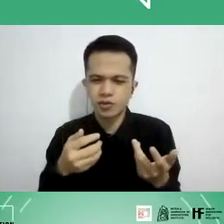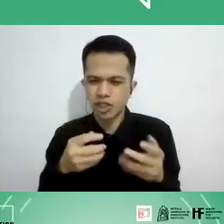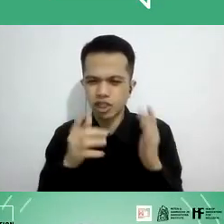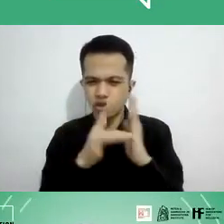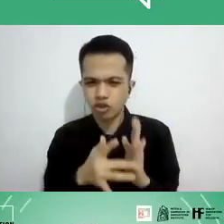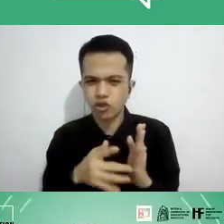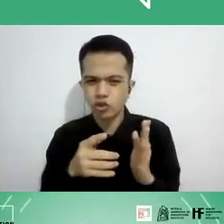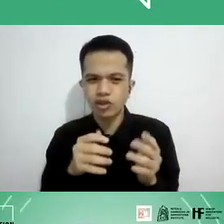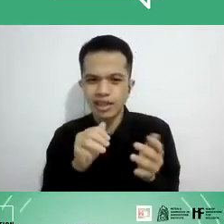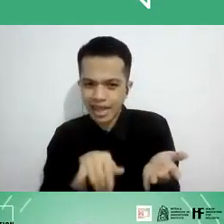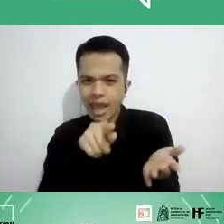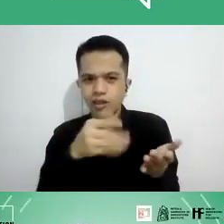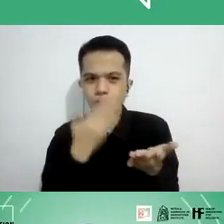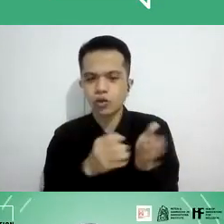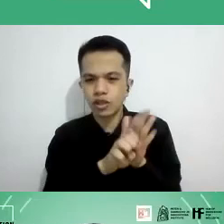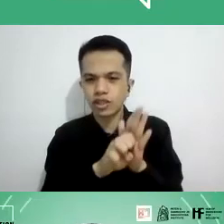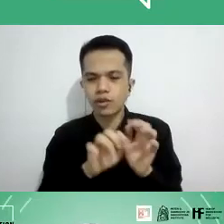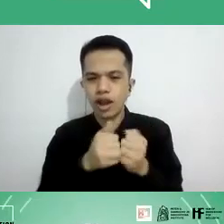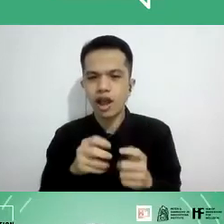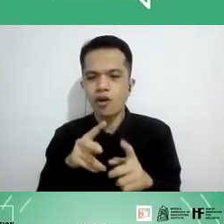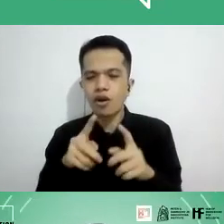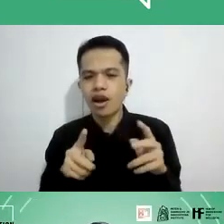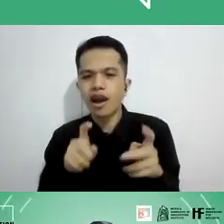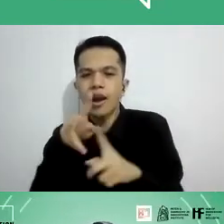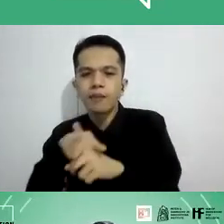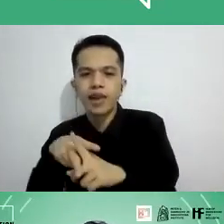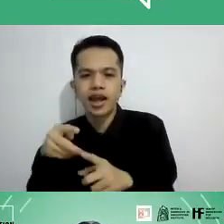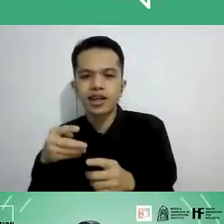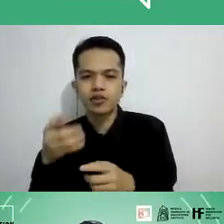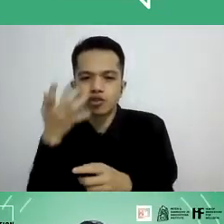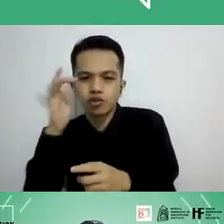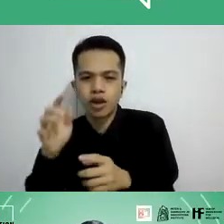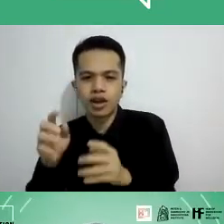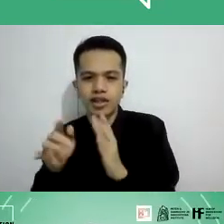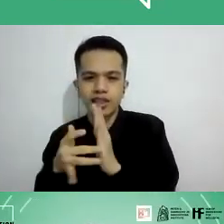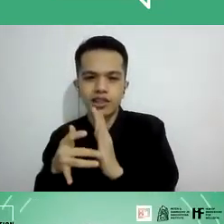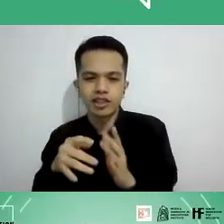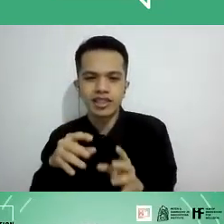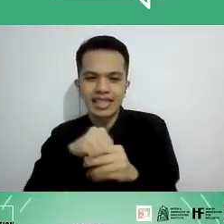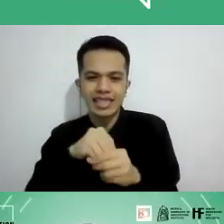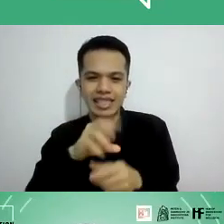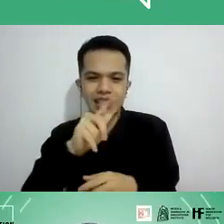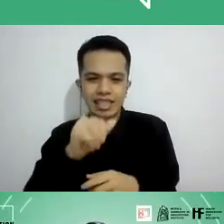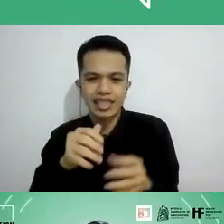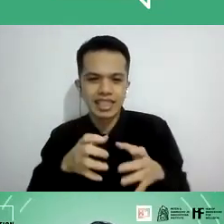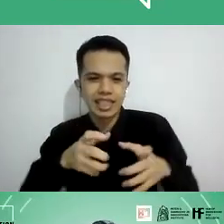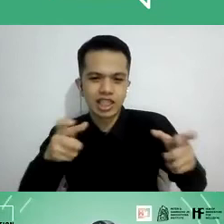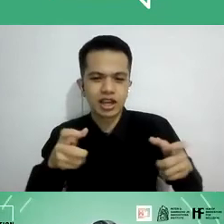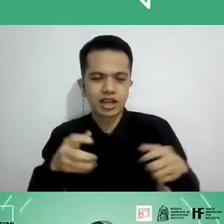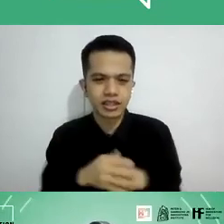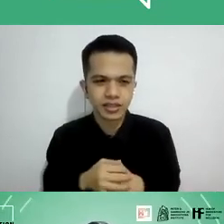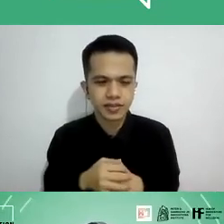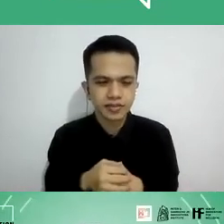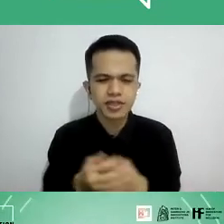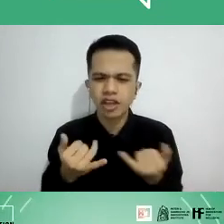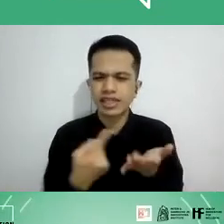they're adopting smart technology for more specific uses in a city in a larger scale. And now, when we